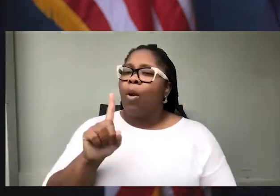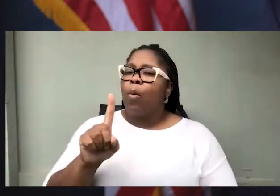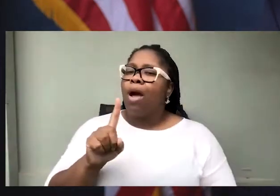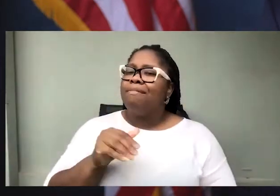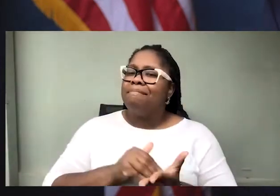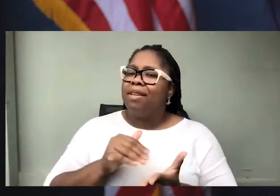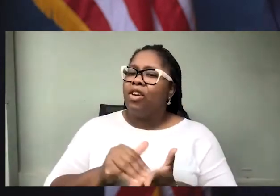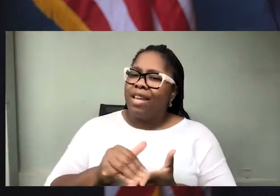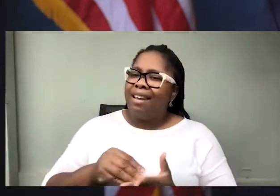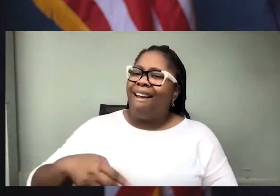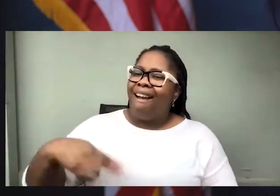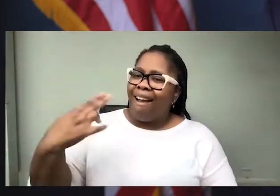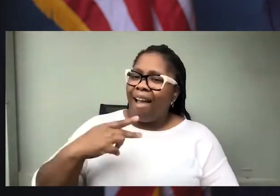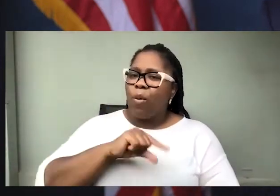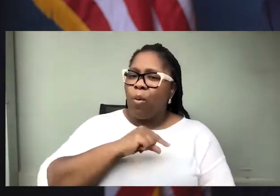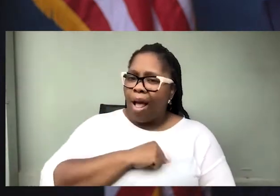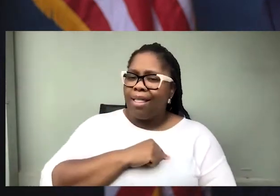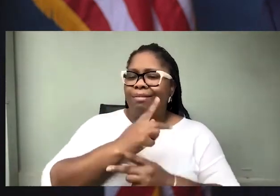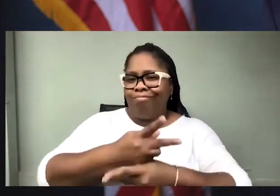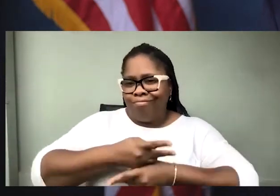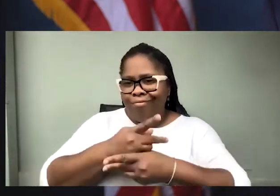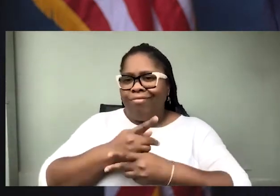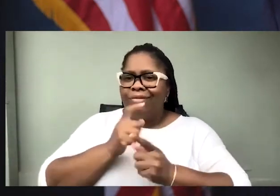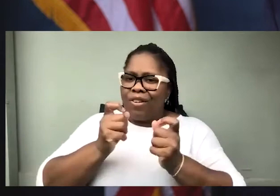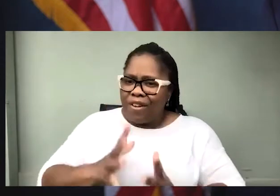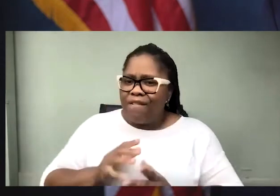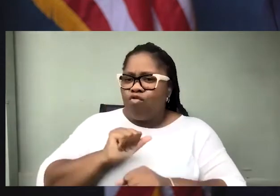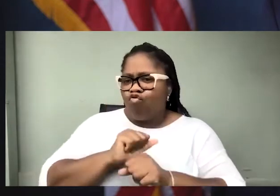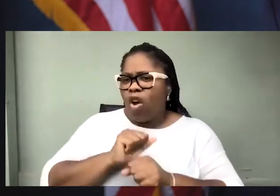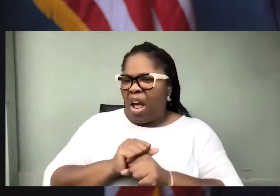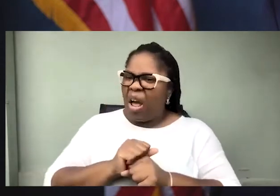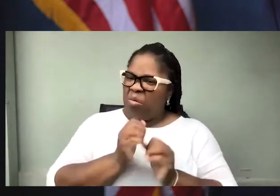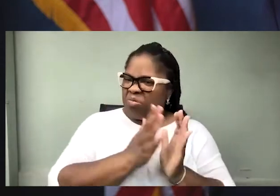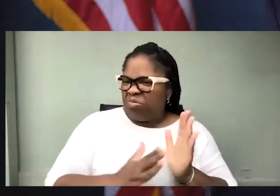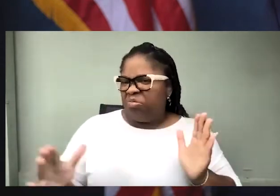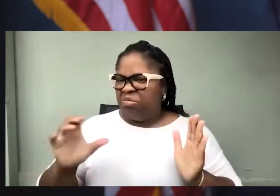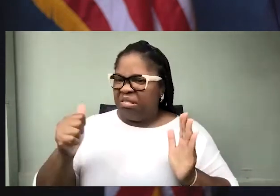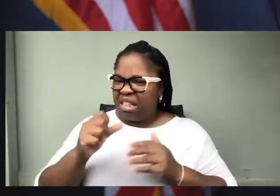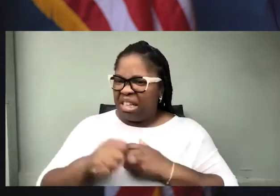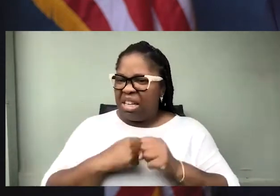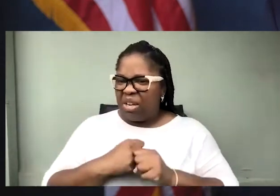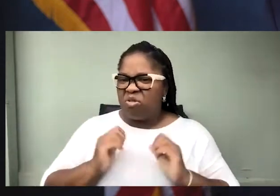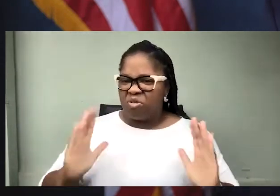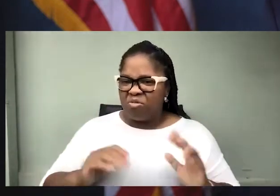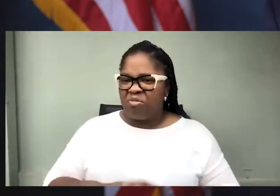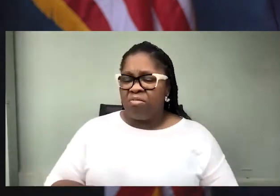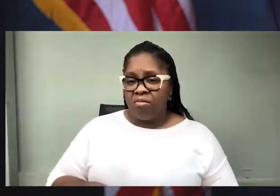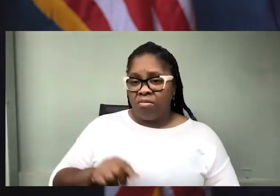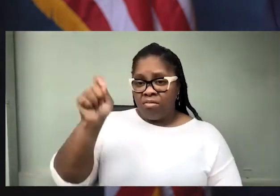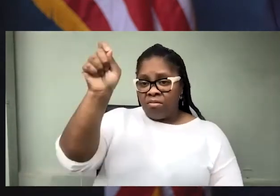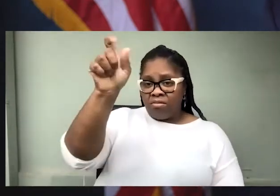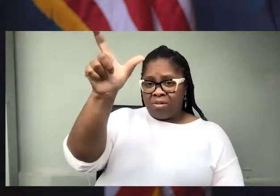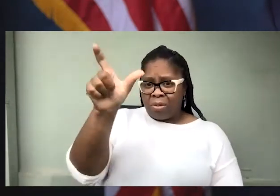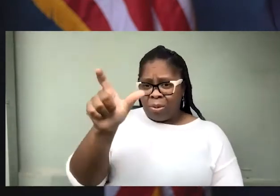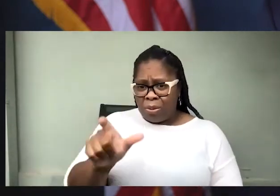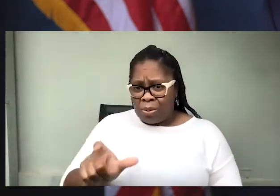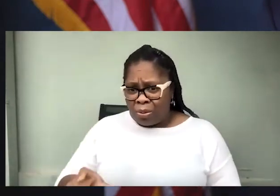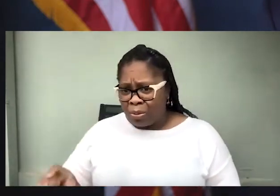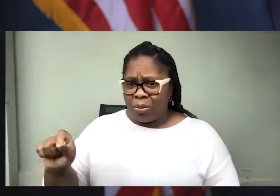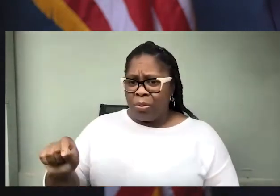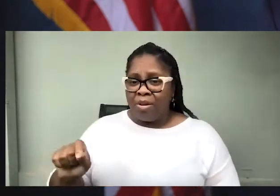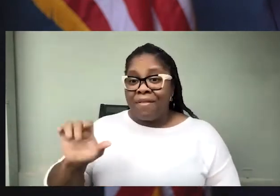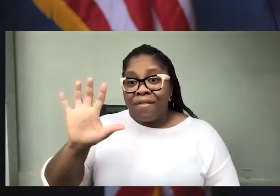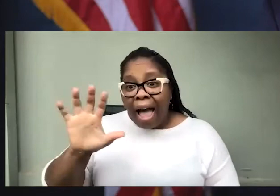high-quality caregiving jobs in the next 10 years. Across California, almost 5 million family caregivers help